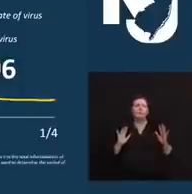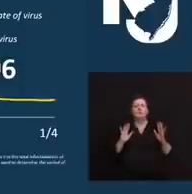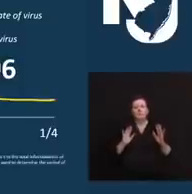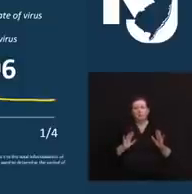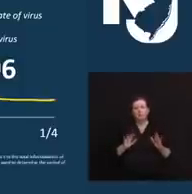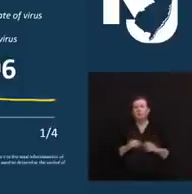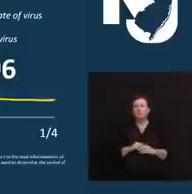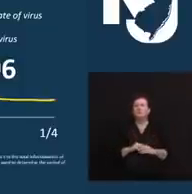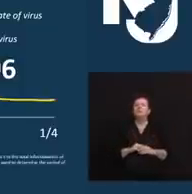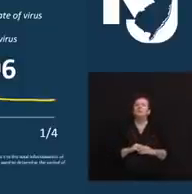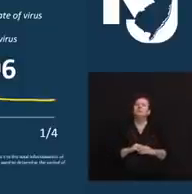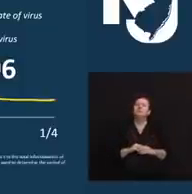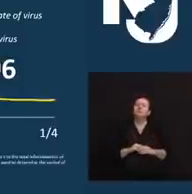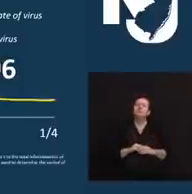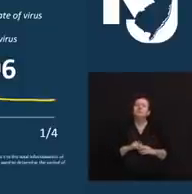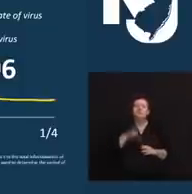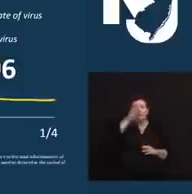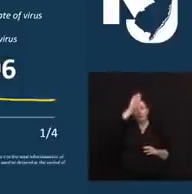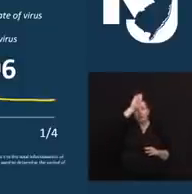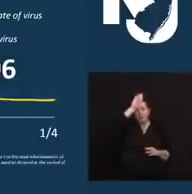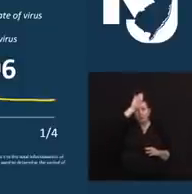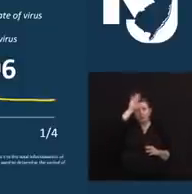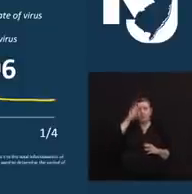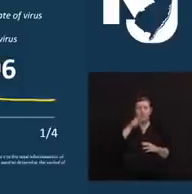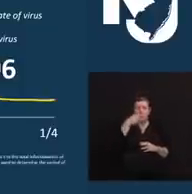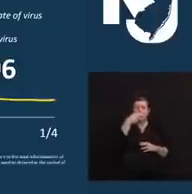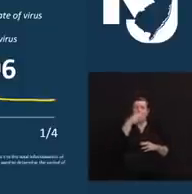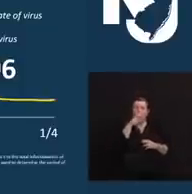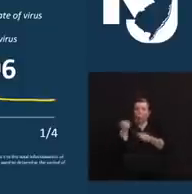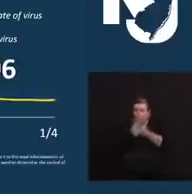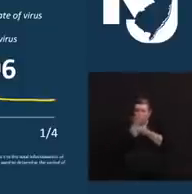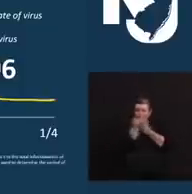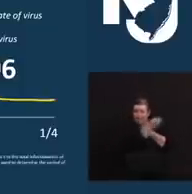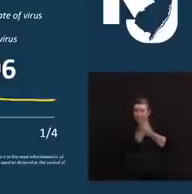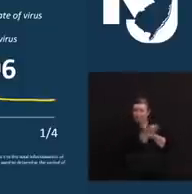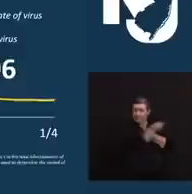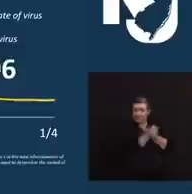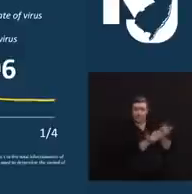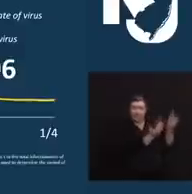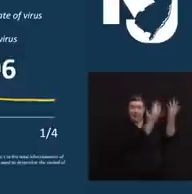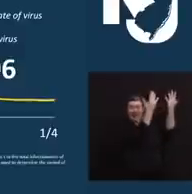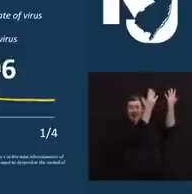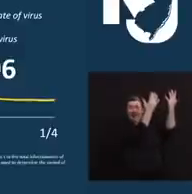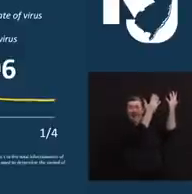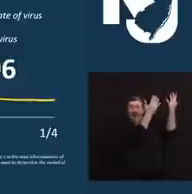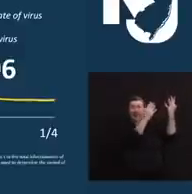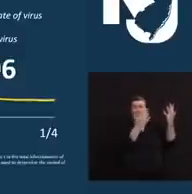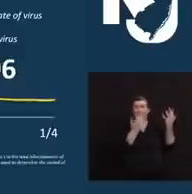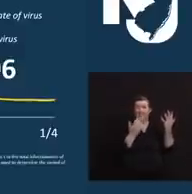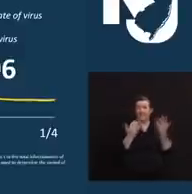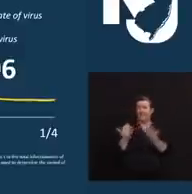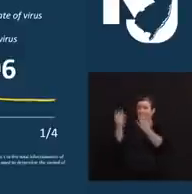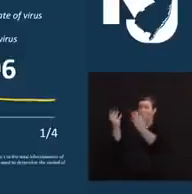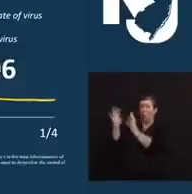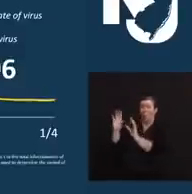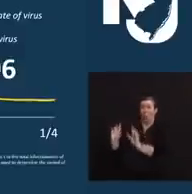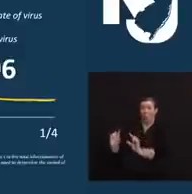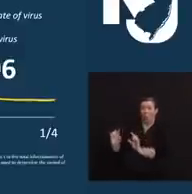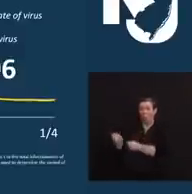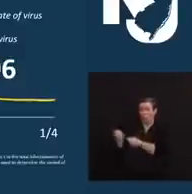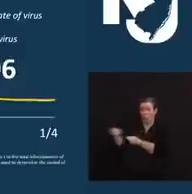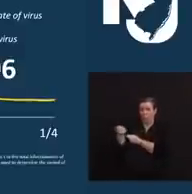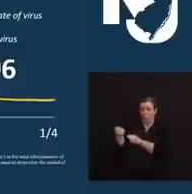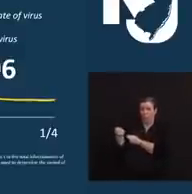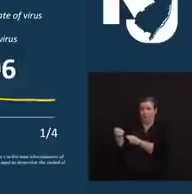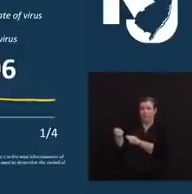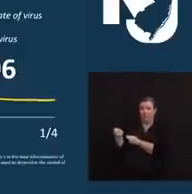hose up against an out-of-control fire with a medium-strong fire hose against a fire that was not out of control. You actually save more